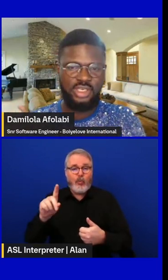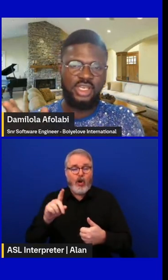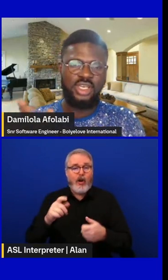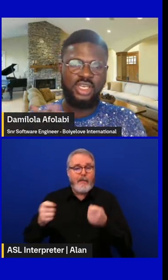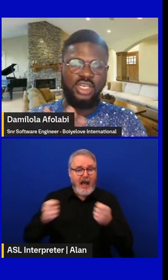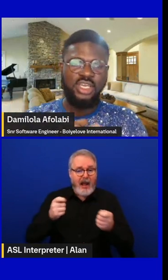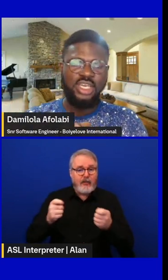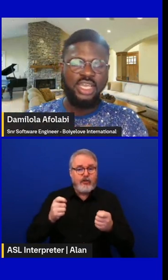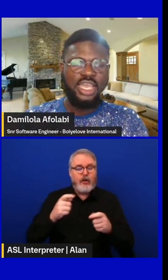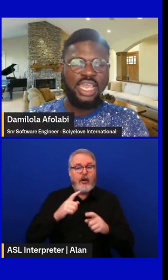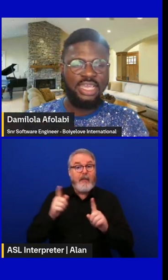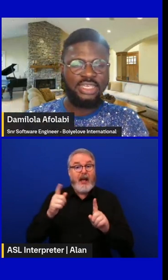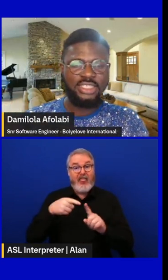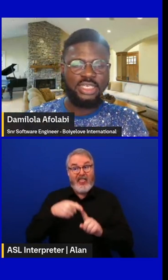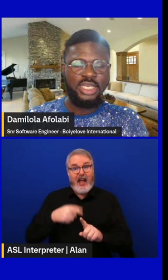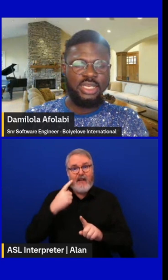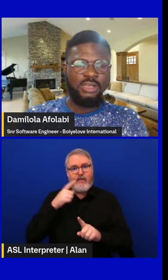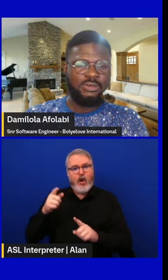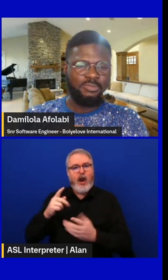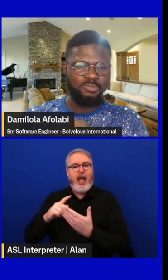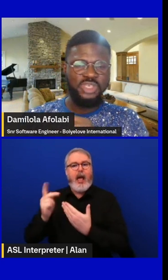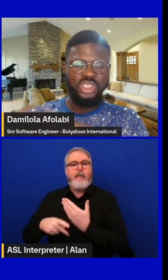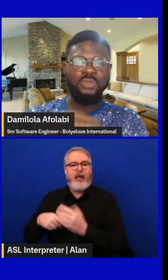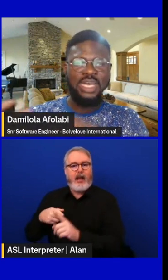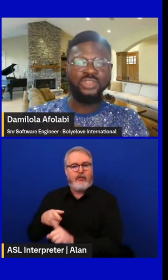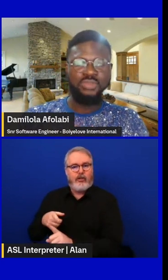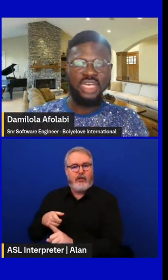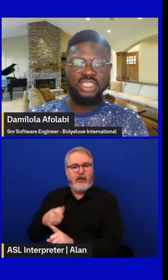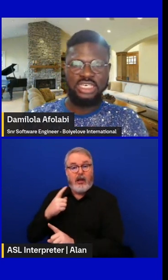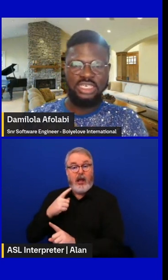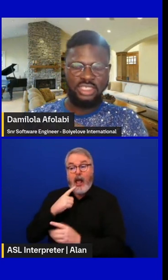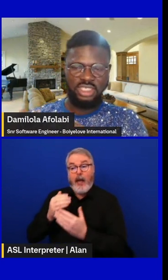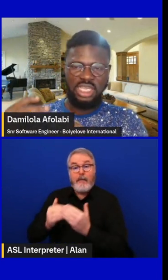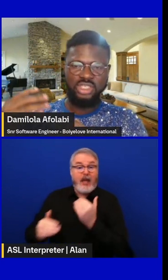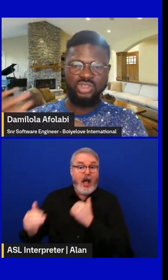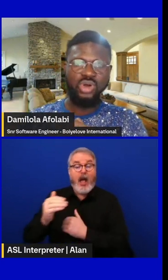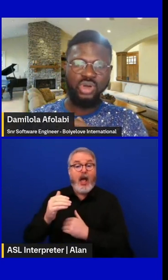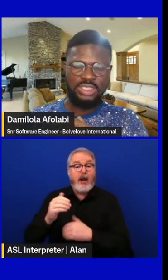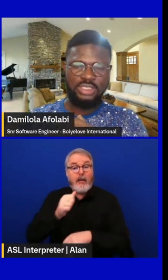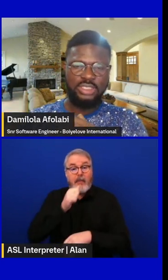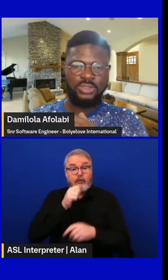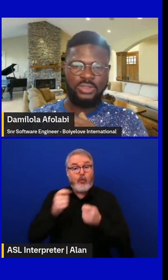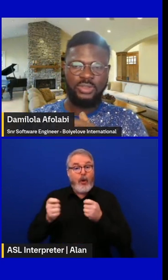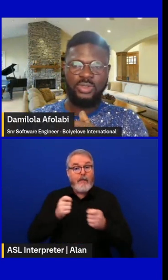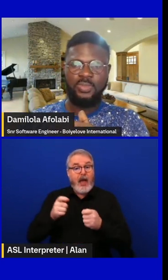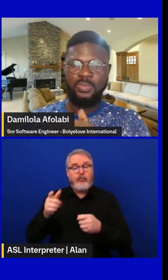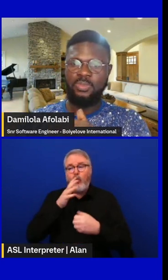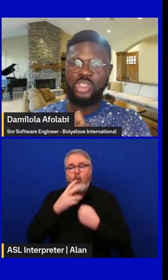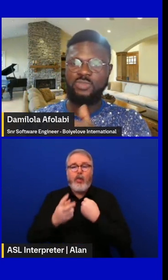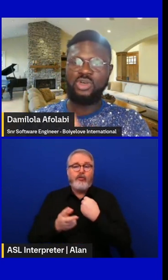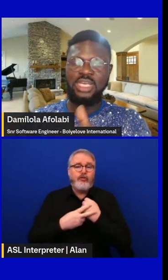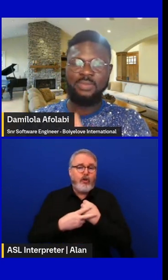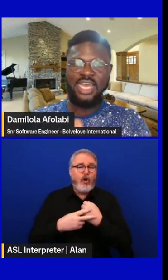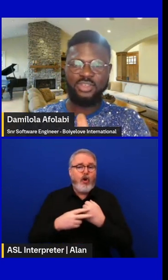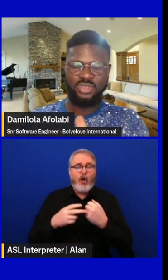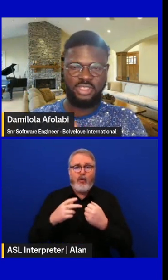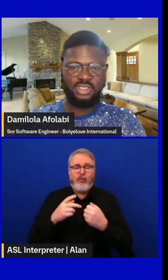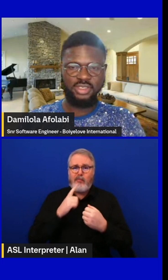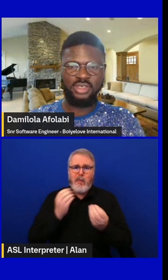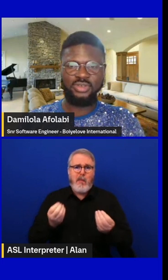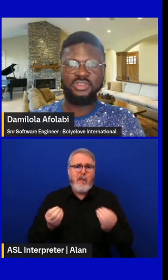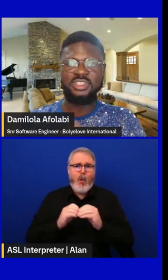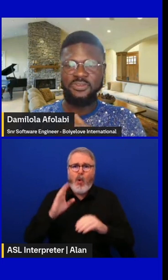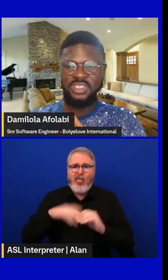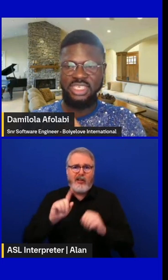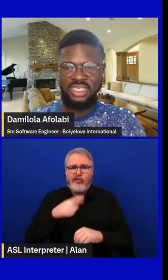application. And beyond password managers, it stores much more than